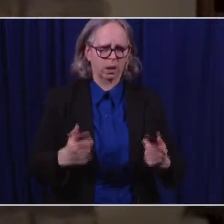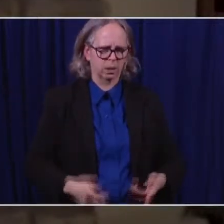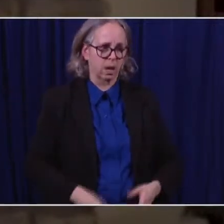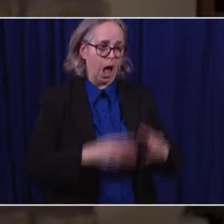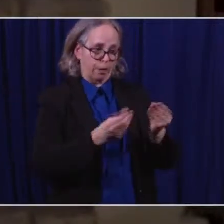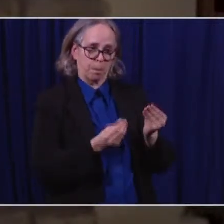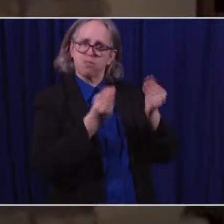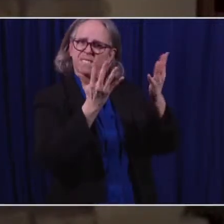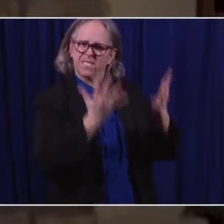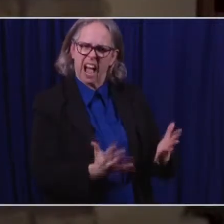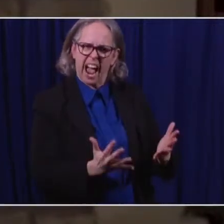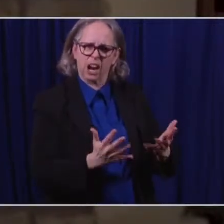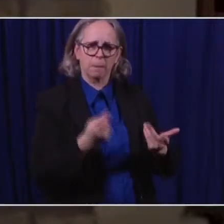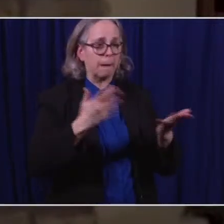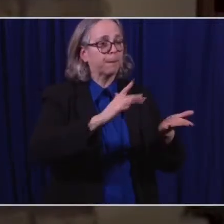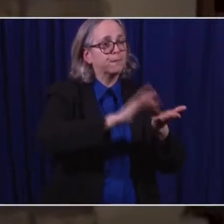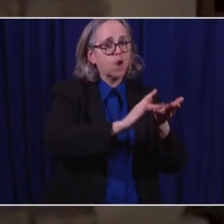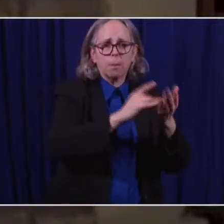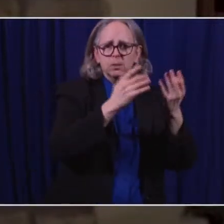couple of cases.